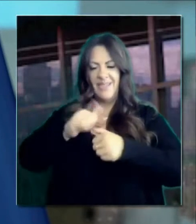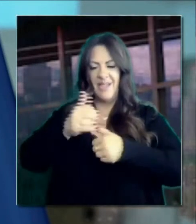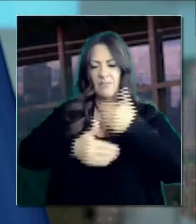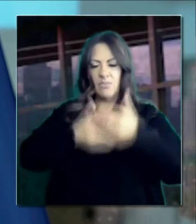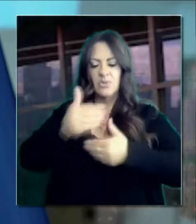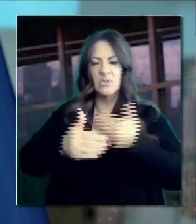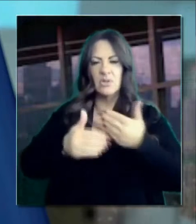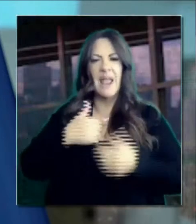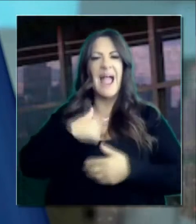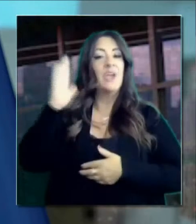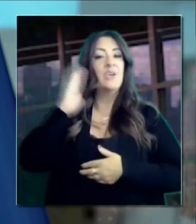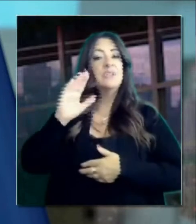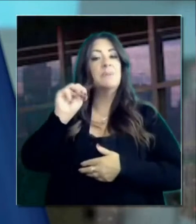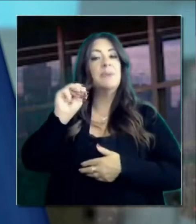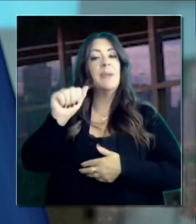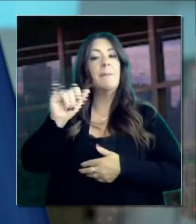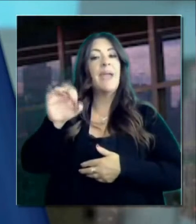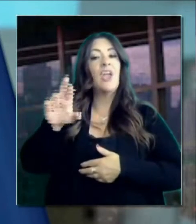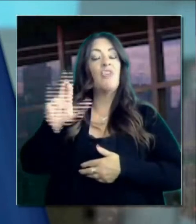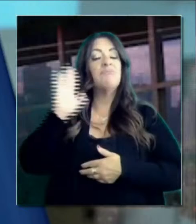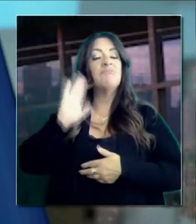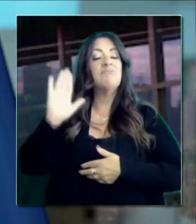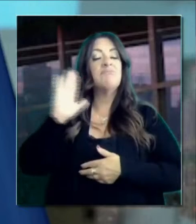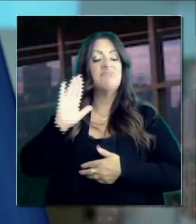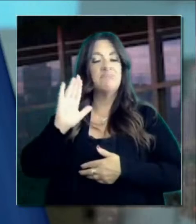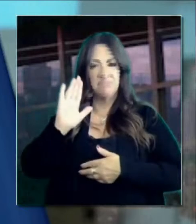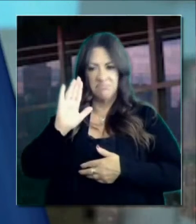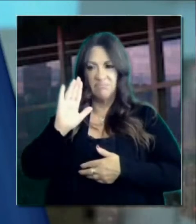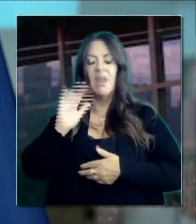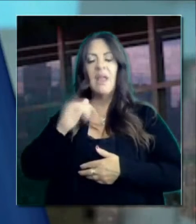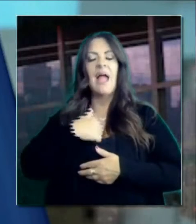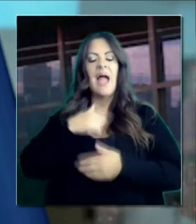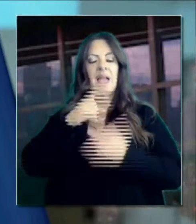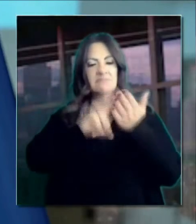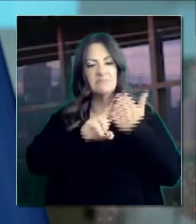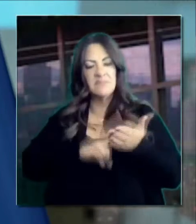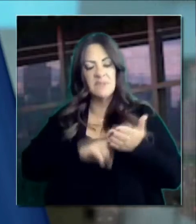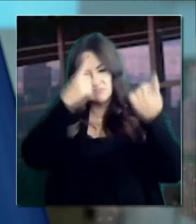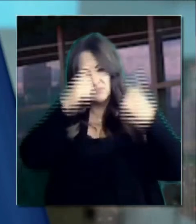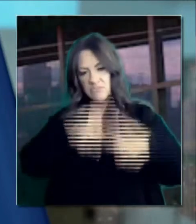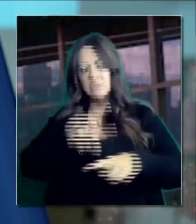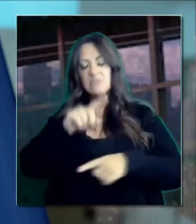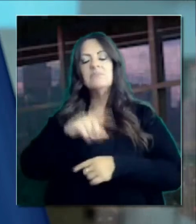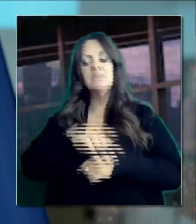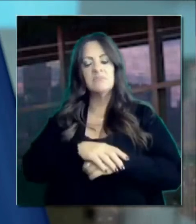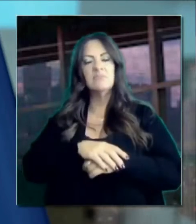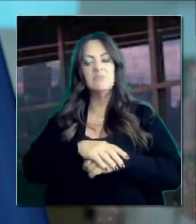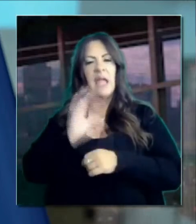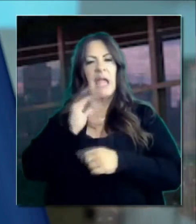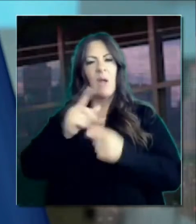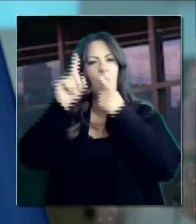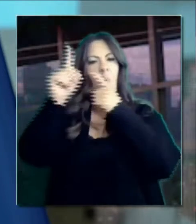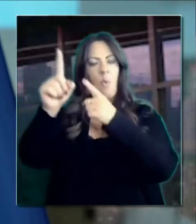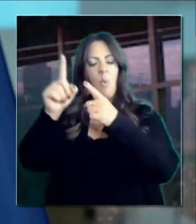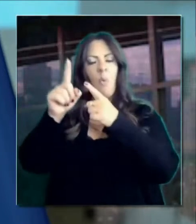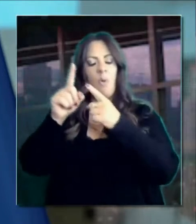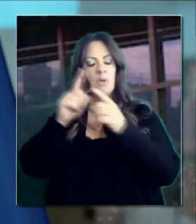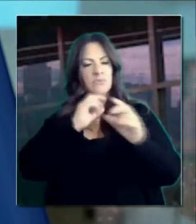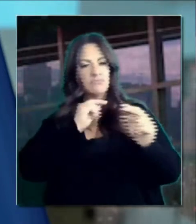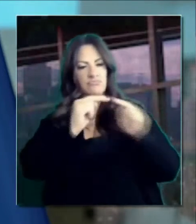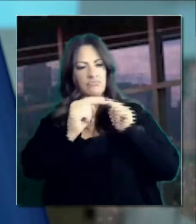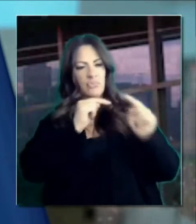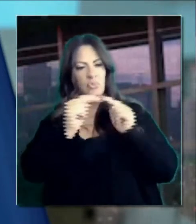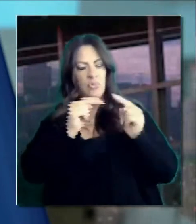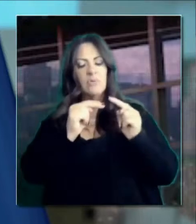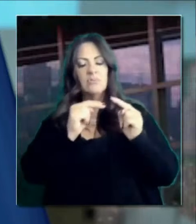as a former mayor with these memorandums of understanding and the goals and desires to advance the collective bargaining cause. This